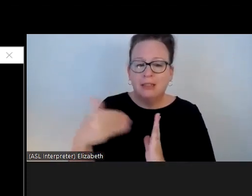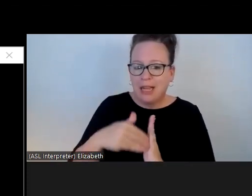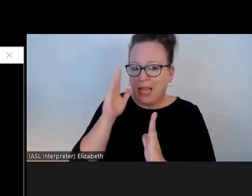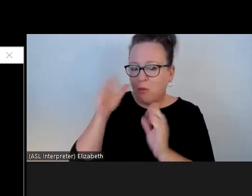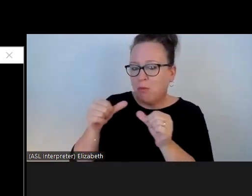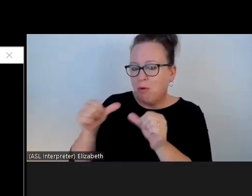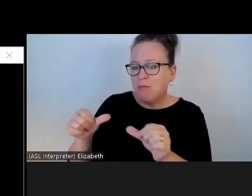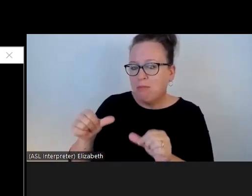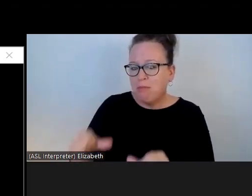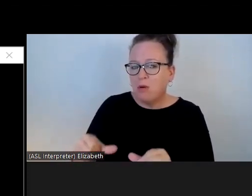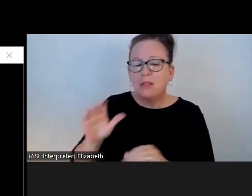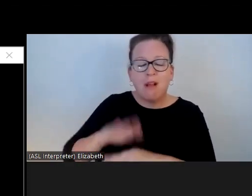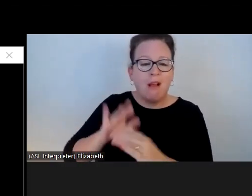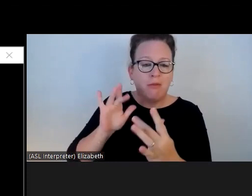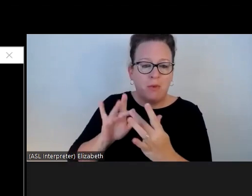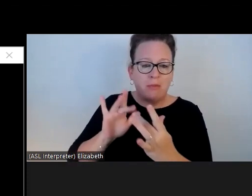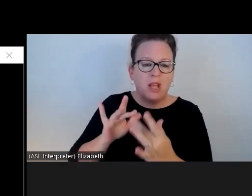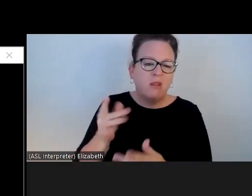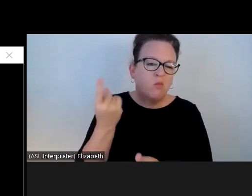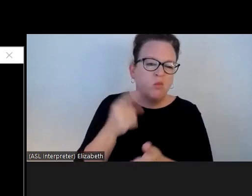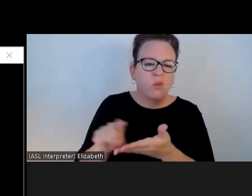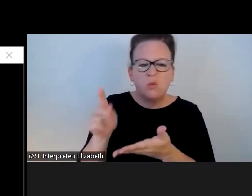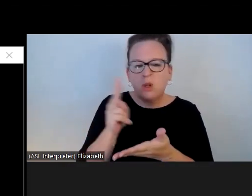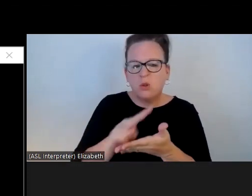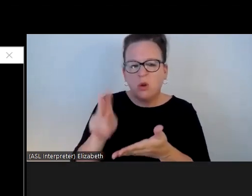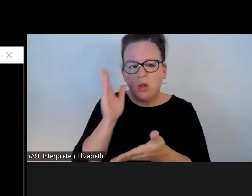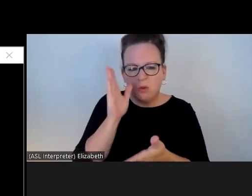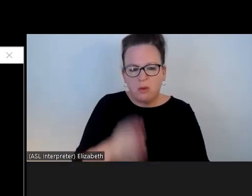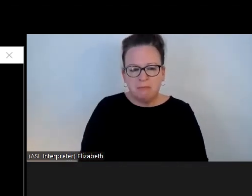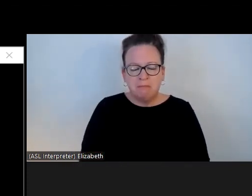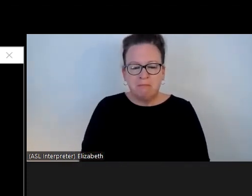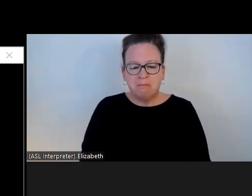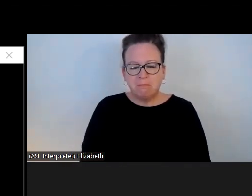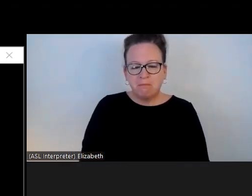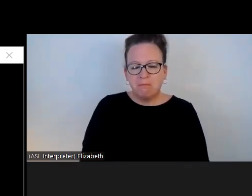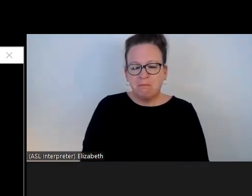Council website in a couple of weeks once this has been processed.